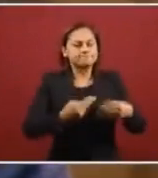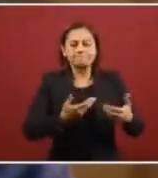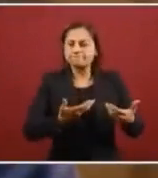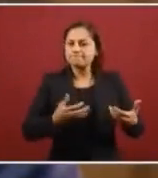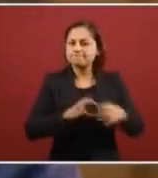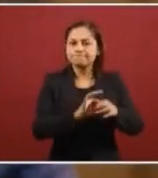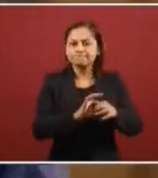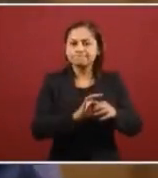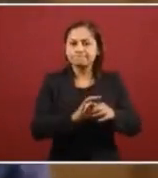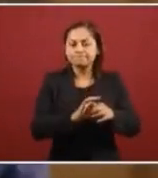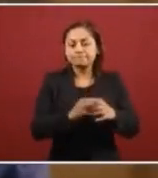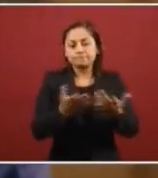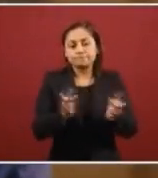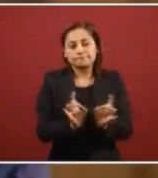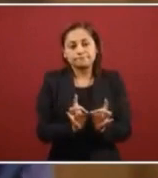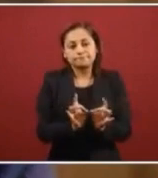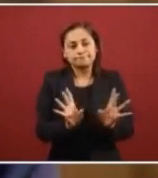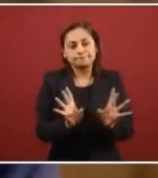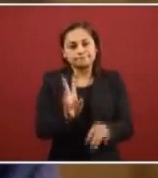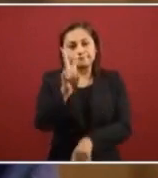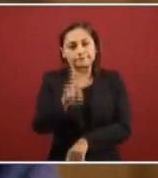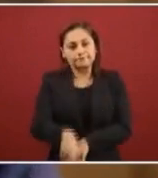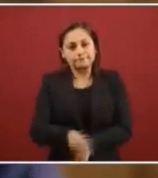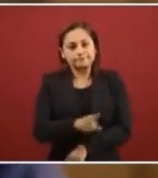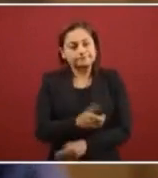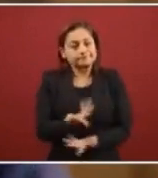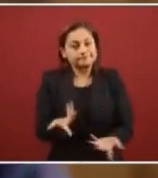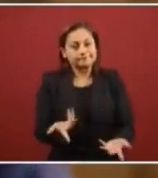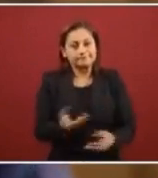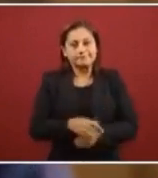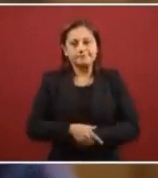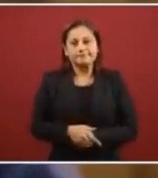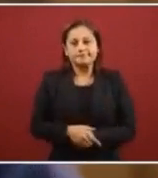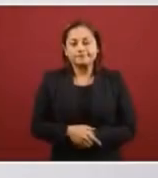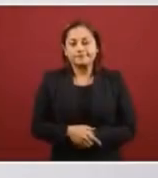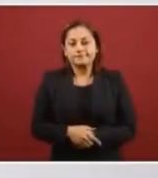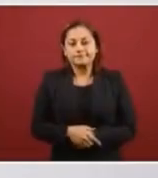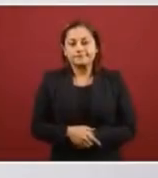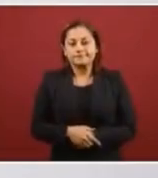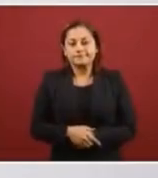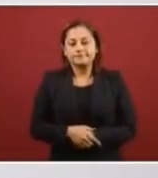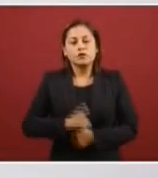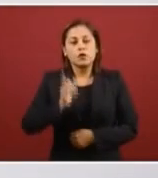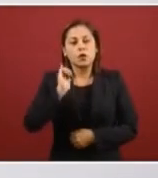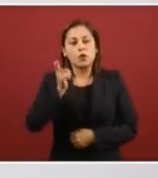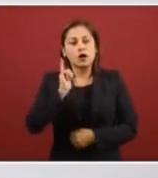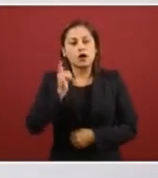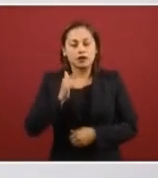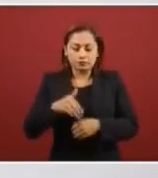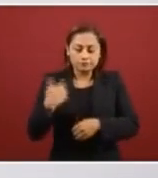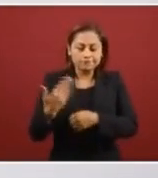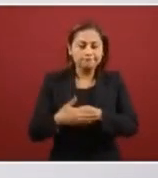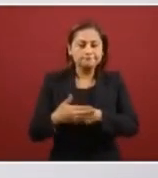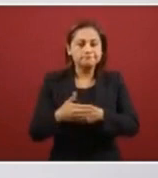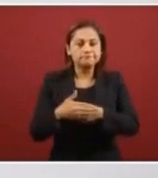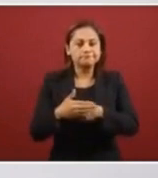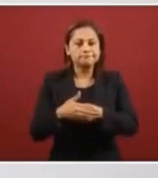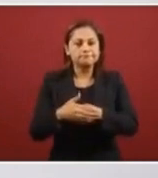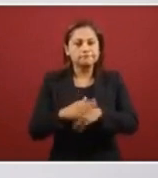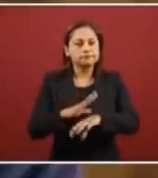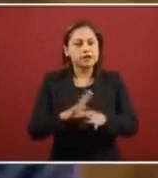circumstances that happened in the u.s. that was very special we want that